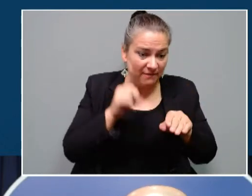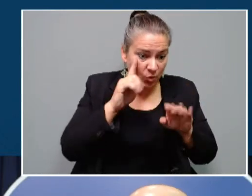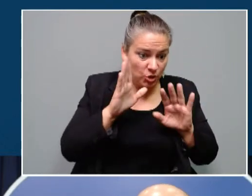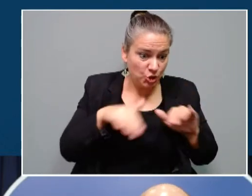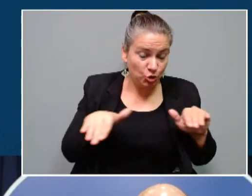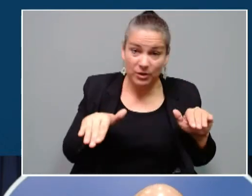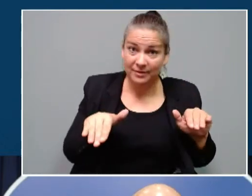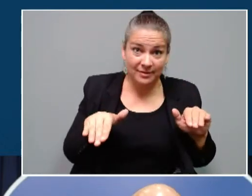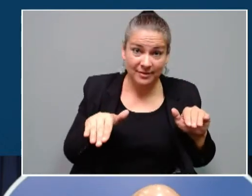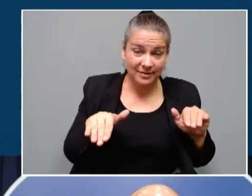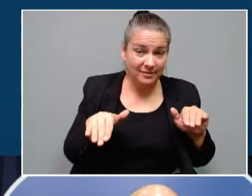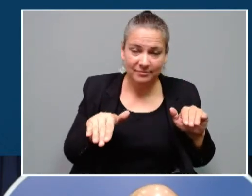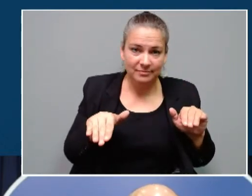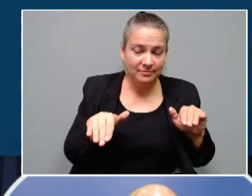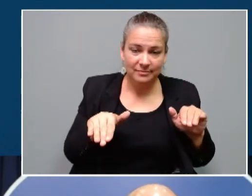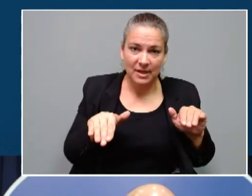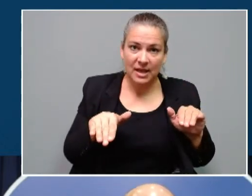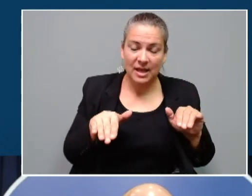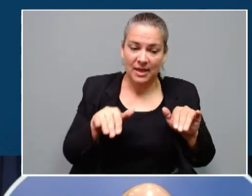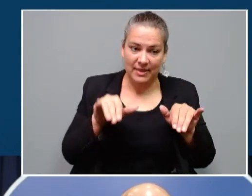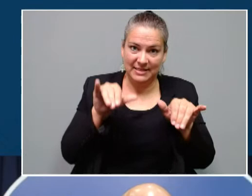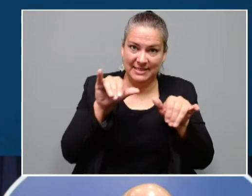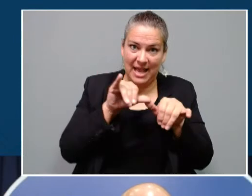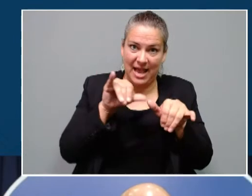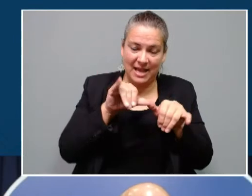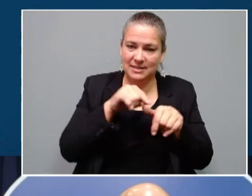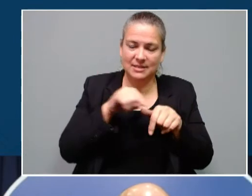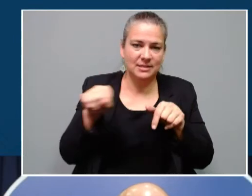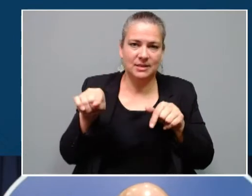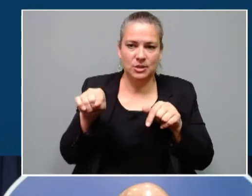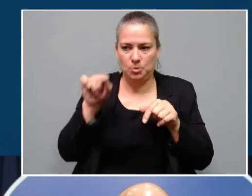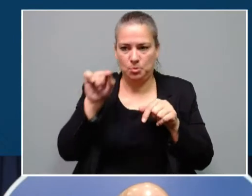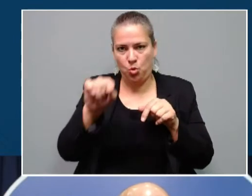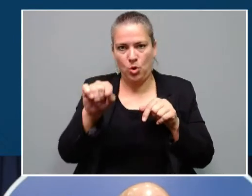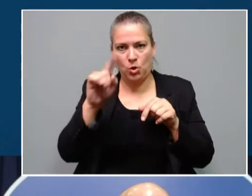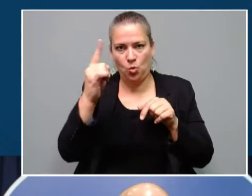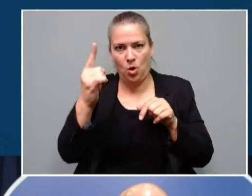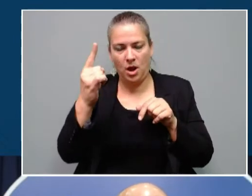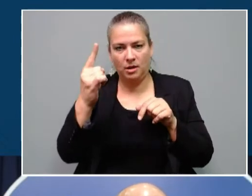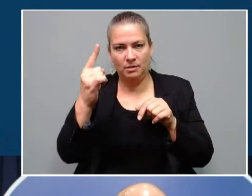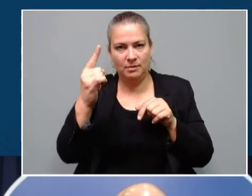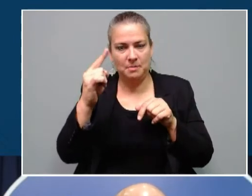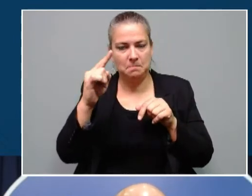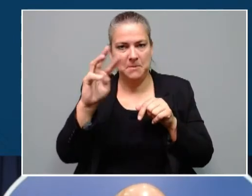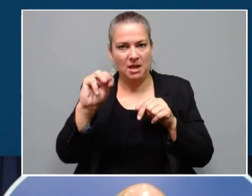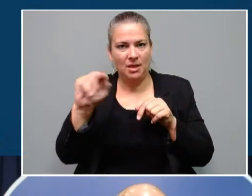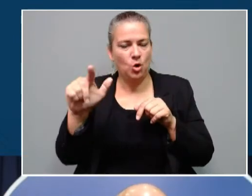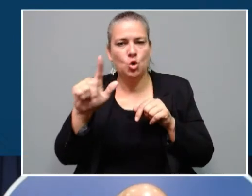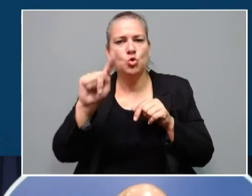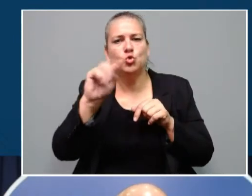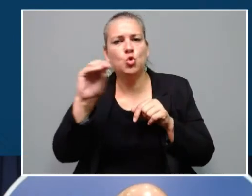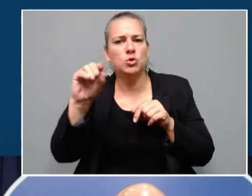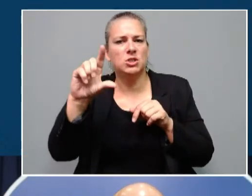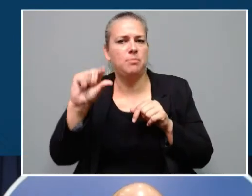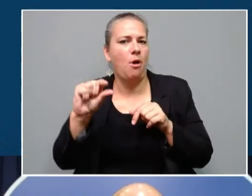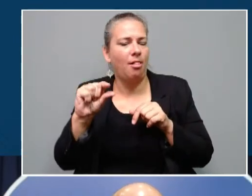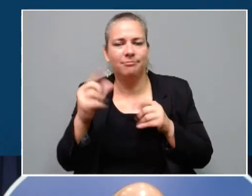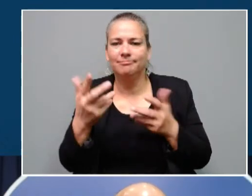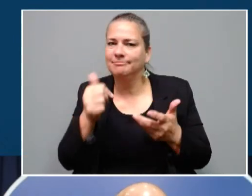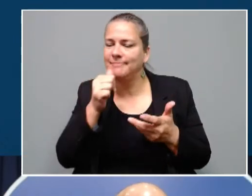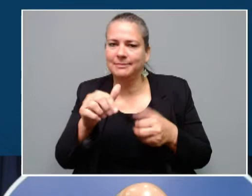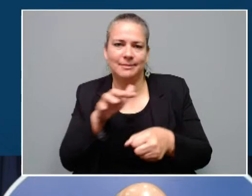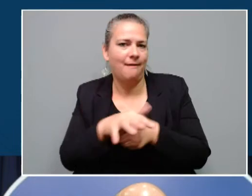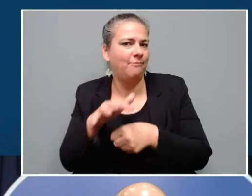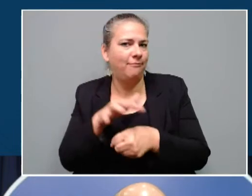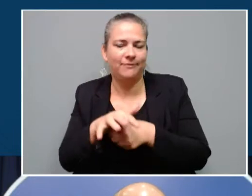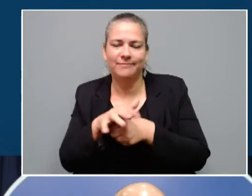the size of the volume is less than 0.1 milliliters, which is considered to be too small to be reliable and is not